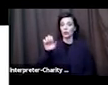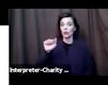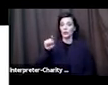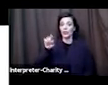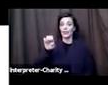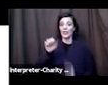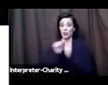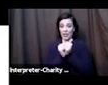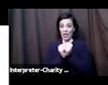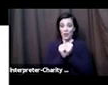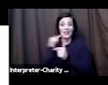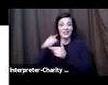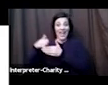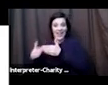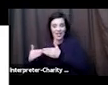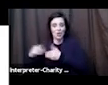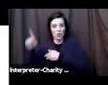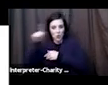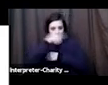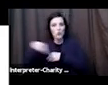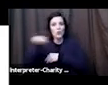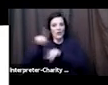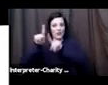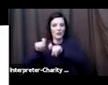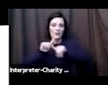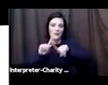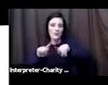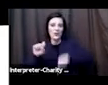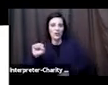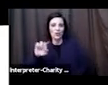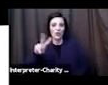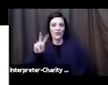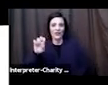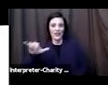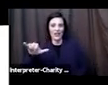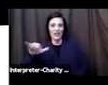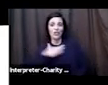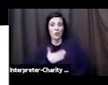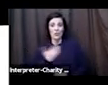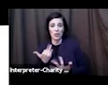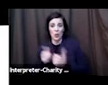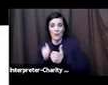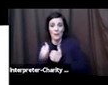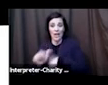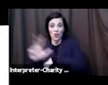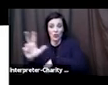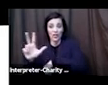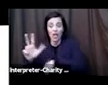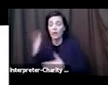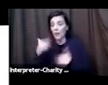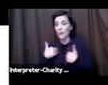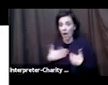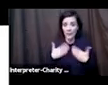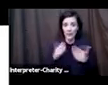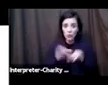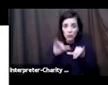fill out a survey at the end. It's very important. So please hang on till the end at 3 o'clock. And then I may be able to stay on for a few minutes to